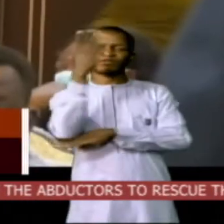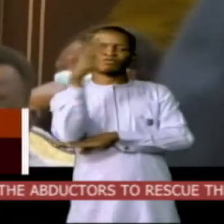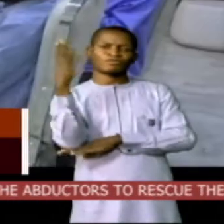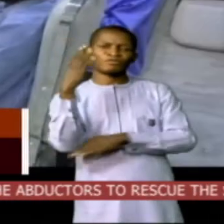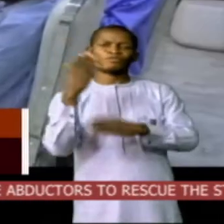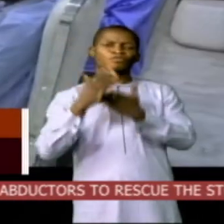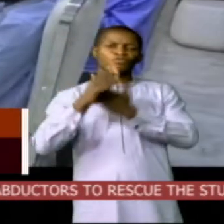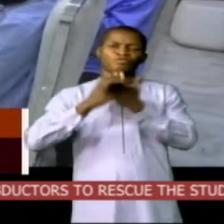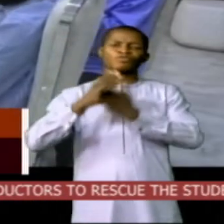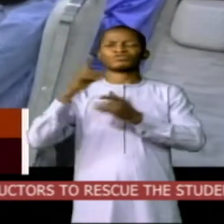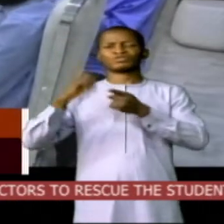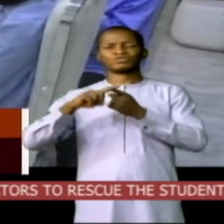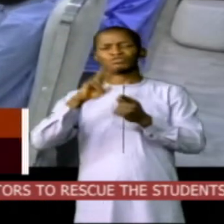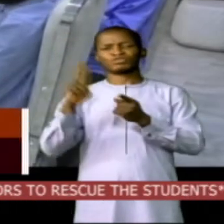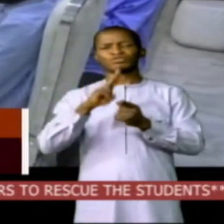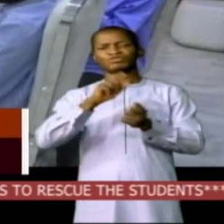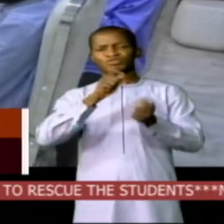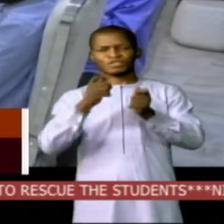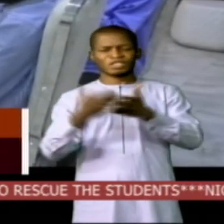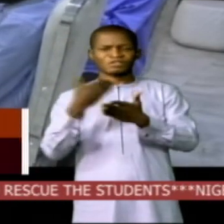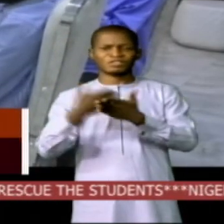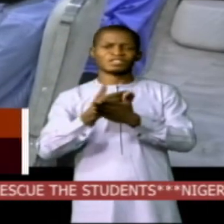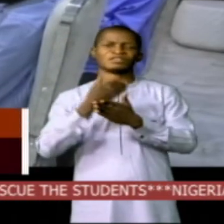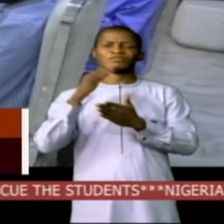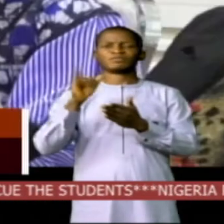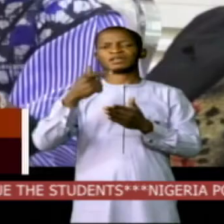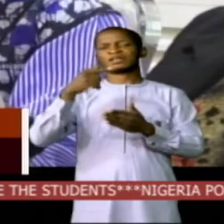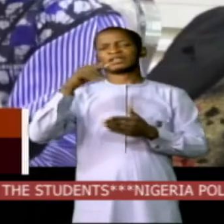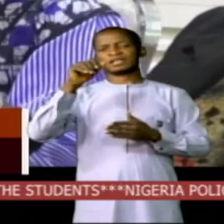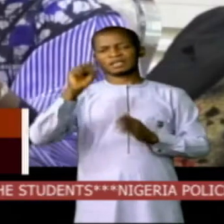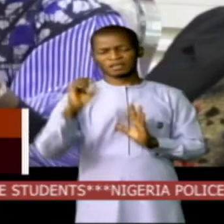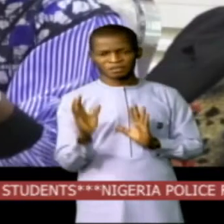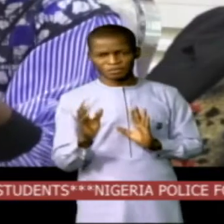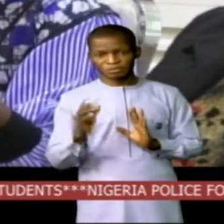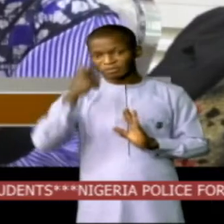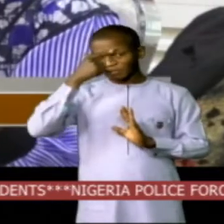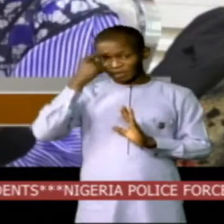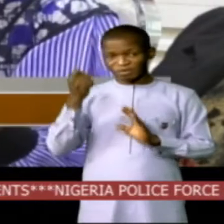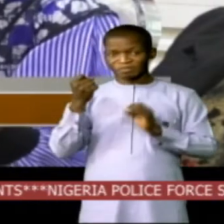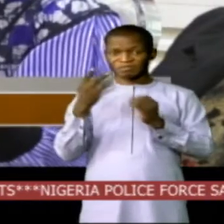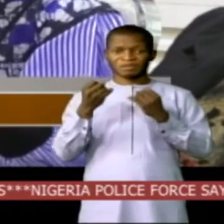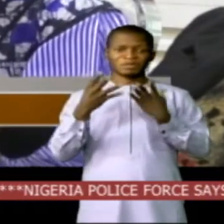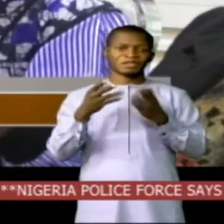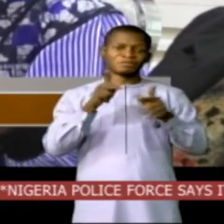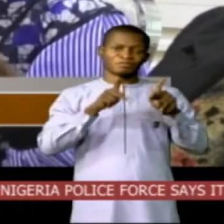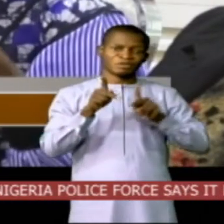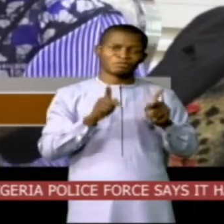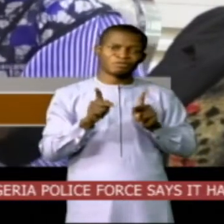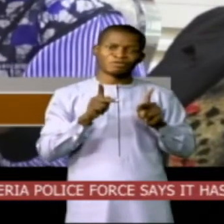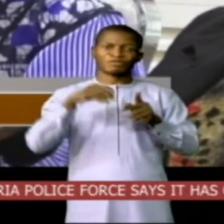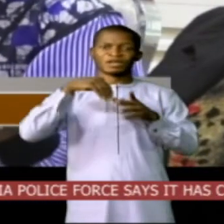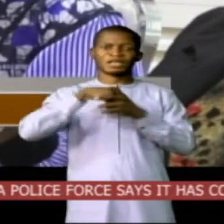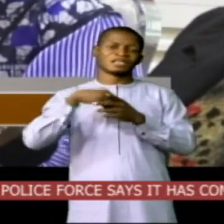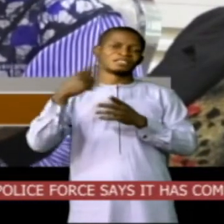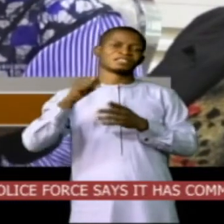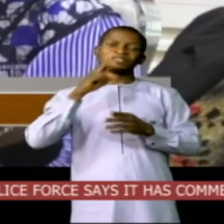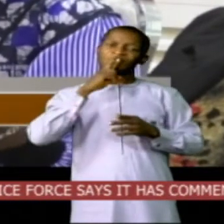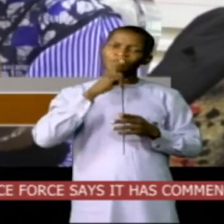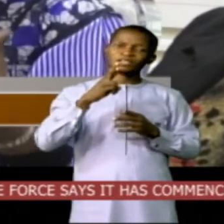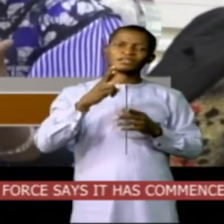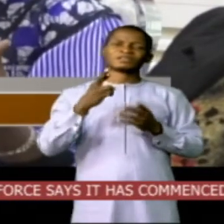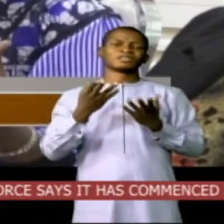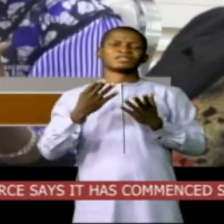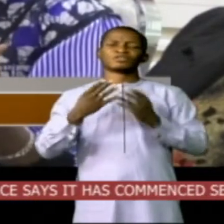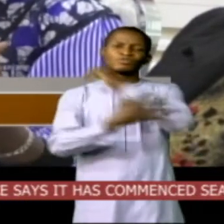embrace clean cooking fuel like liquefied petroleum gas. Because a lot of consumers in the real rural areas don't